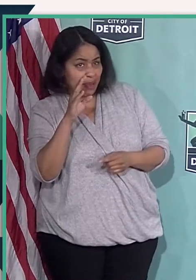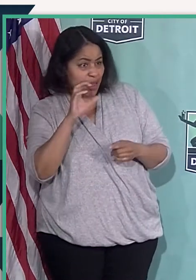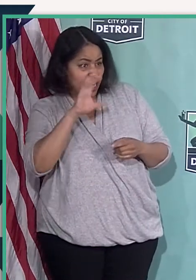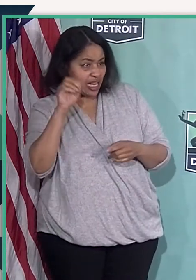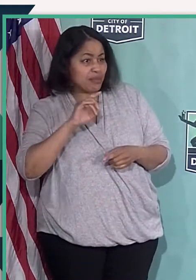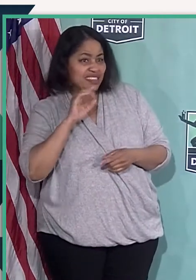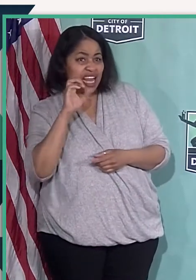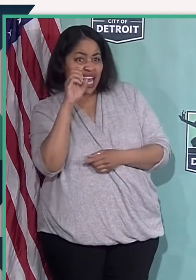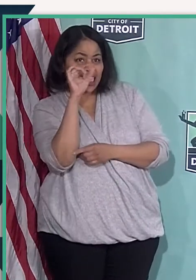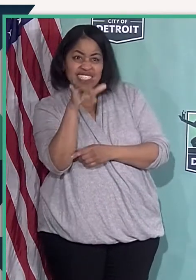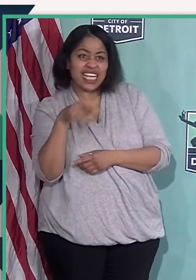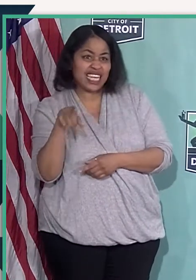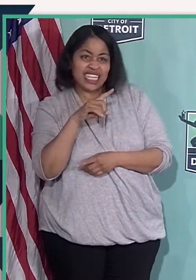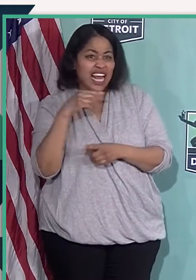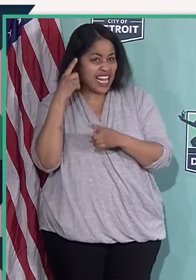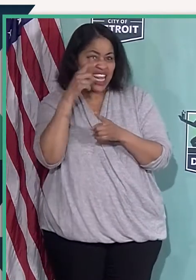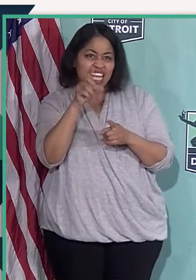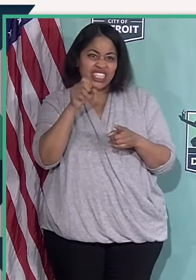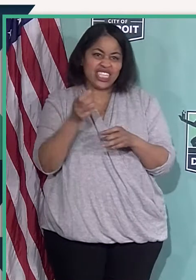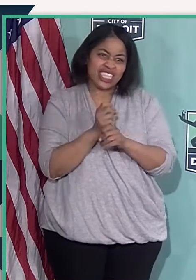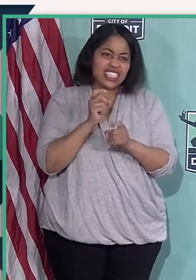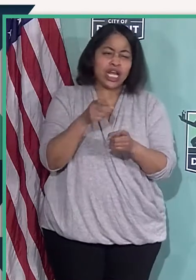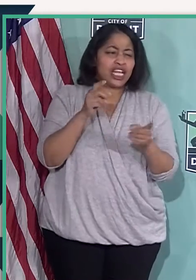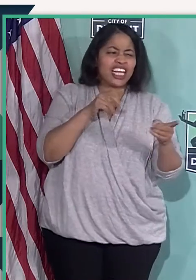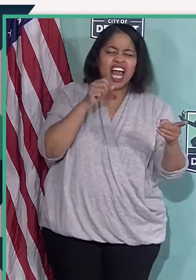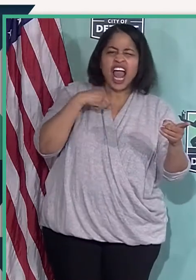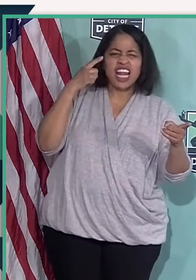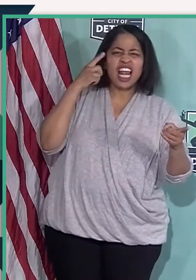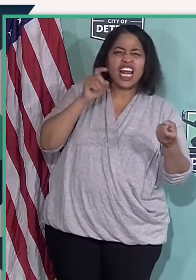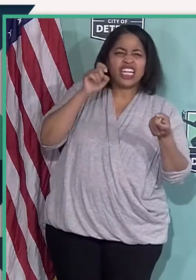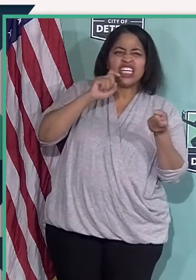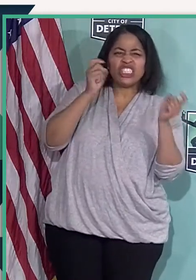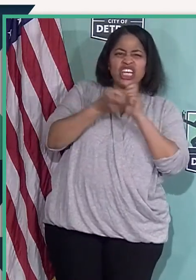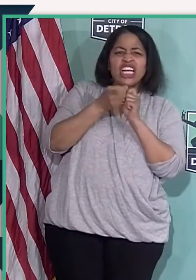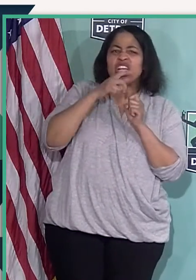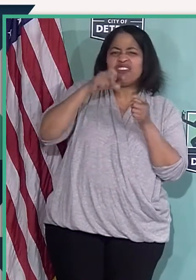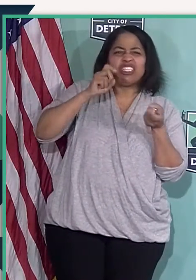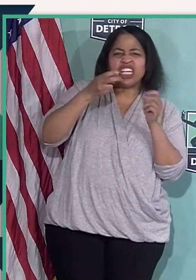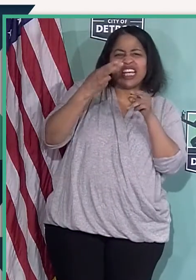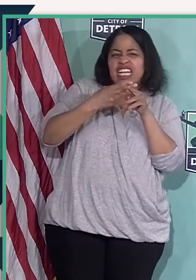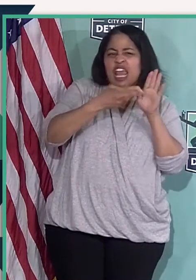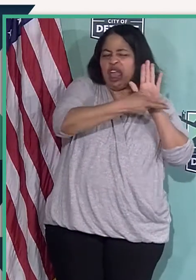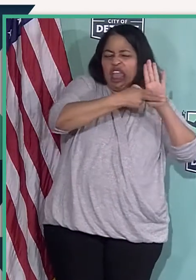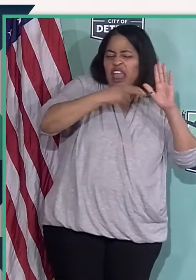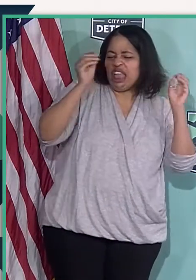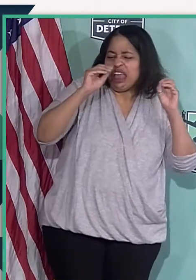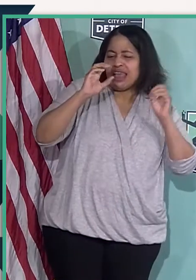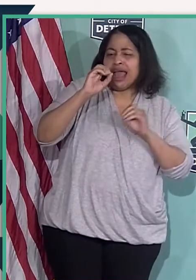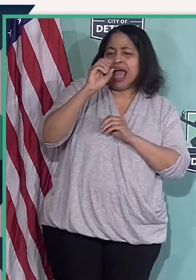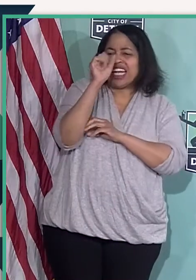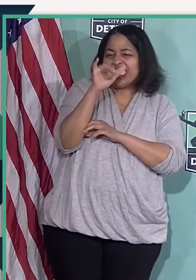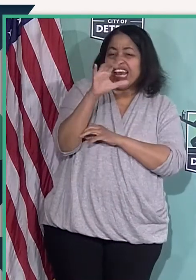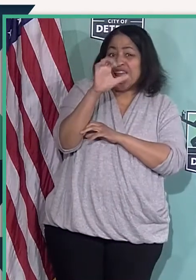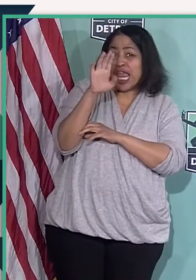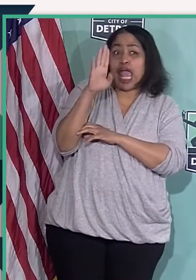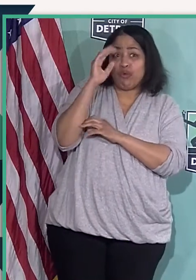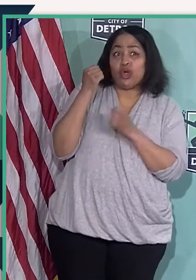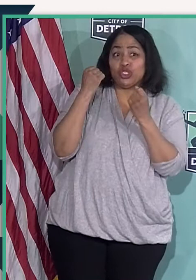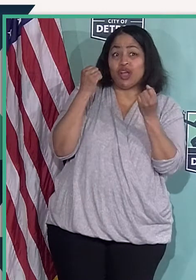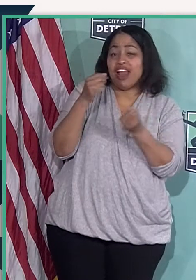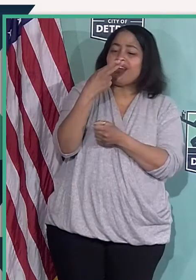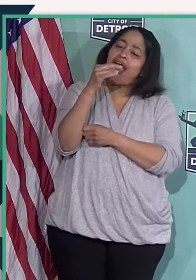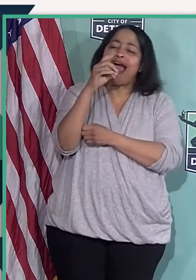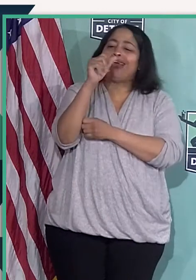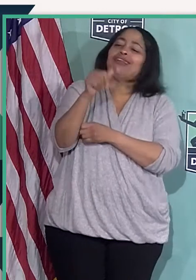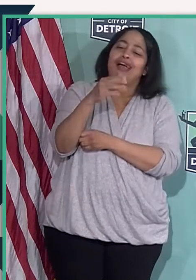is called Odyssey. They don't they even ought to need get first dibs. change Yeah. the nameplate on the vehicle. So Odyssey Cab will be driving the Honda